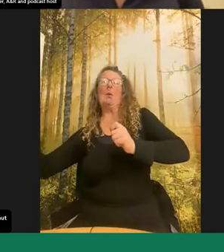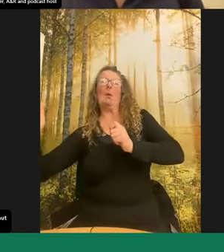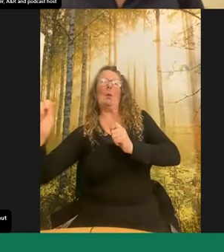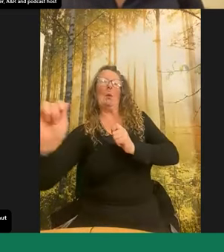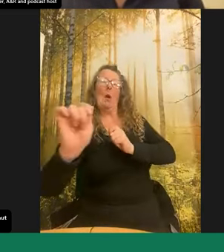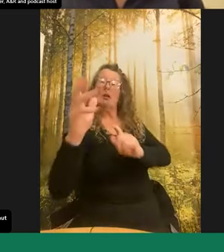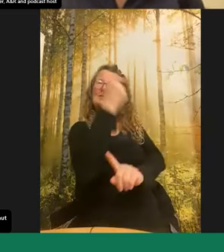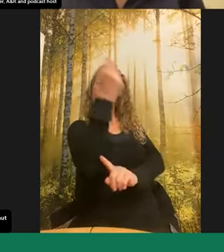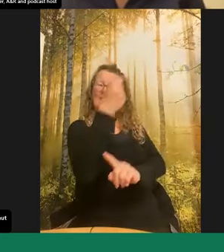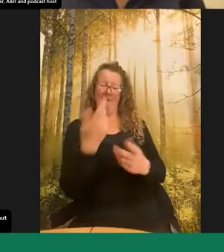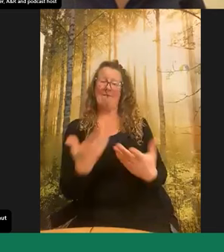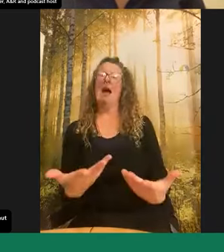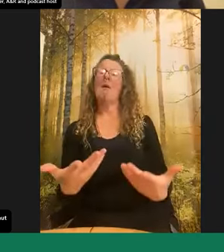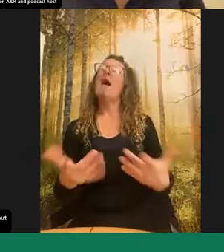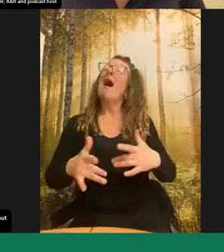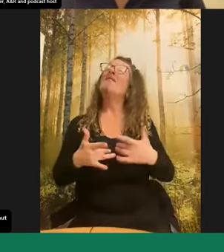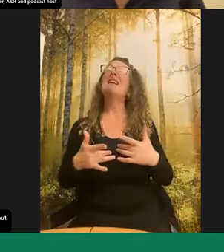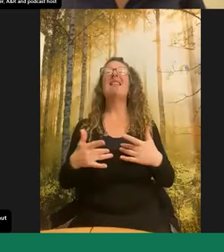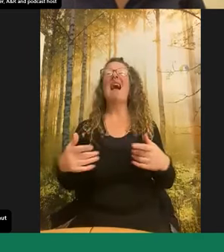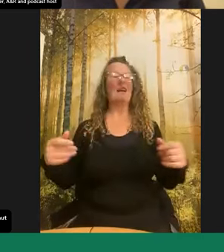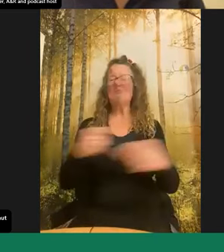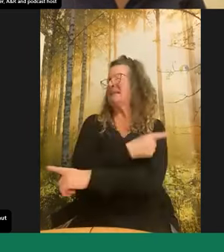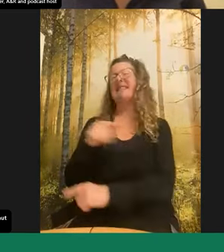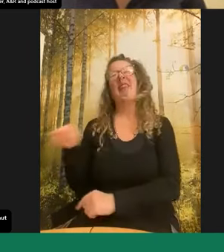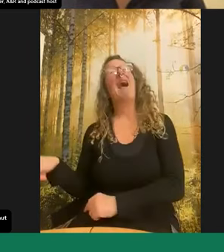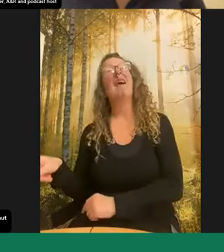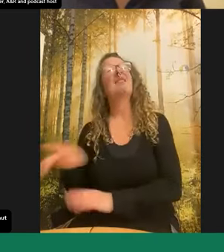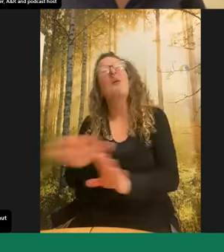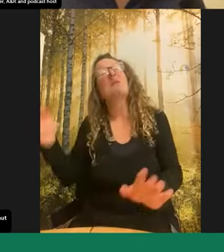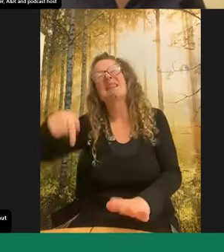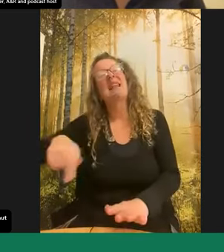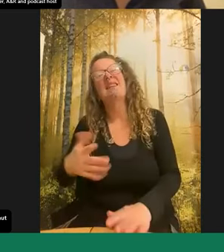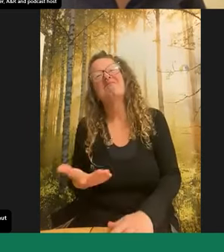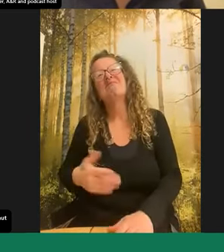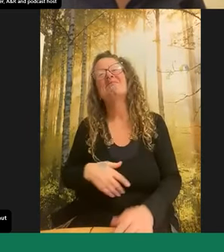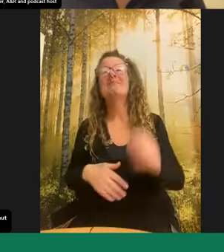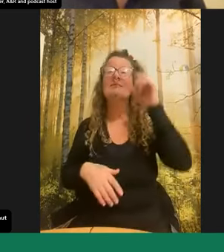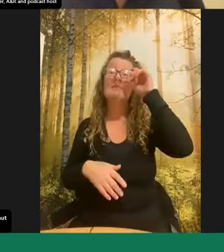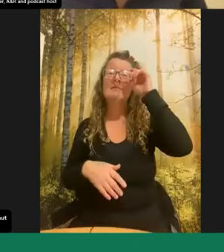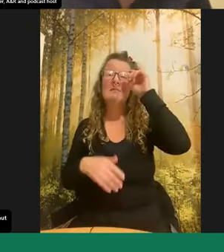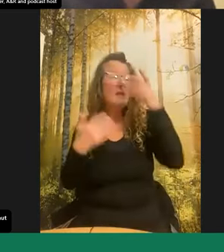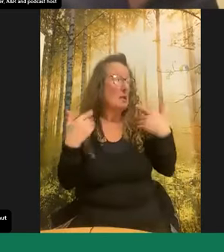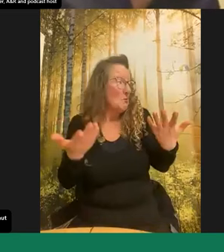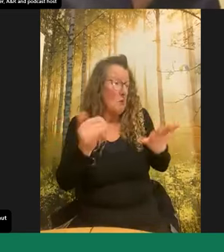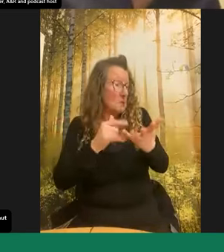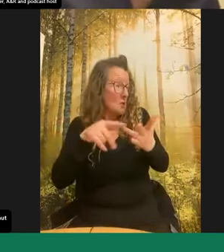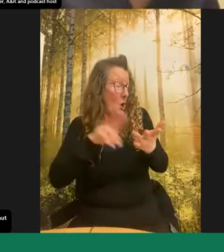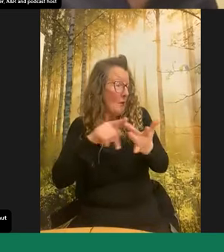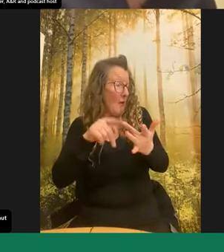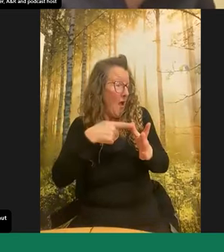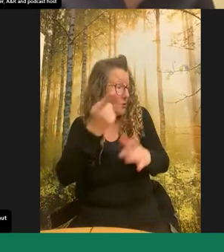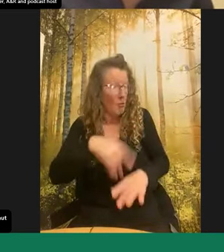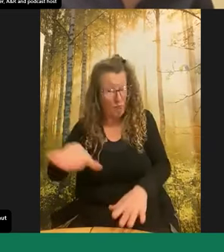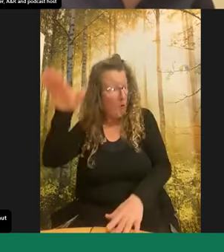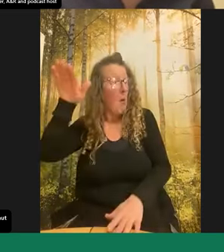So, but I feel like I've missed out on that because I wasn't here. So I don't know. I don't know if Sonia was here, if you, you know, if you grew up